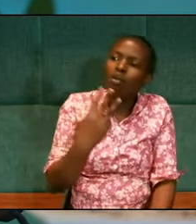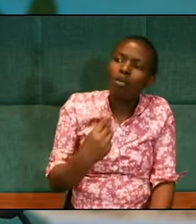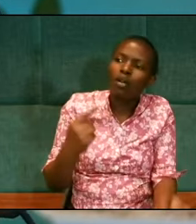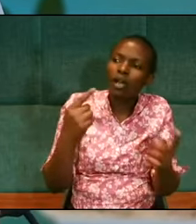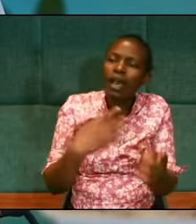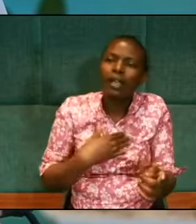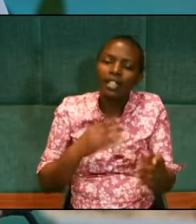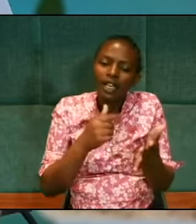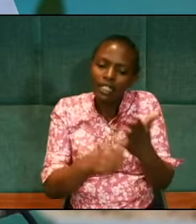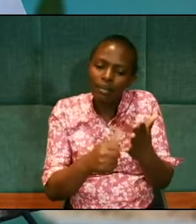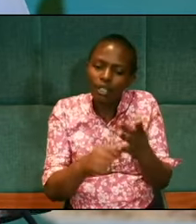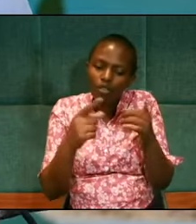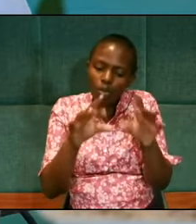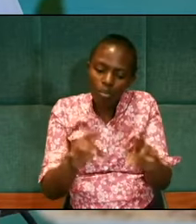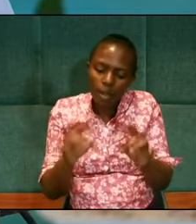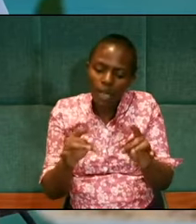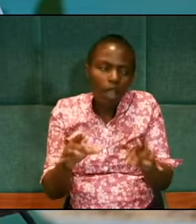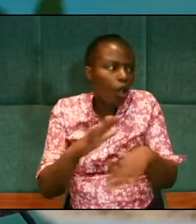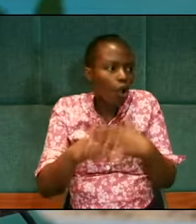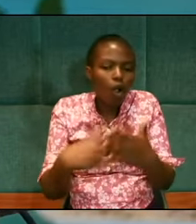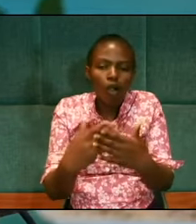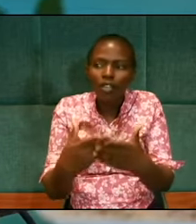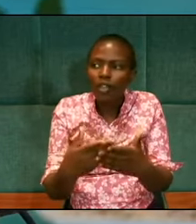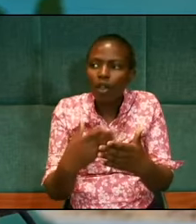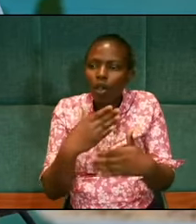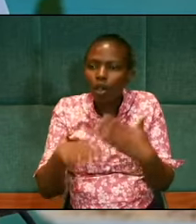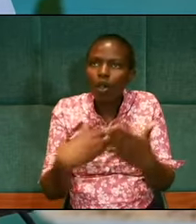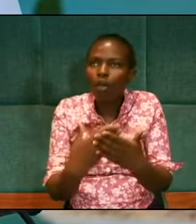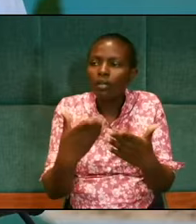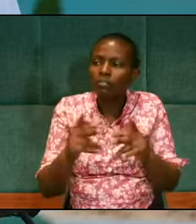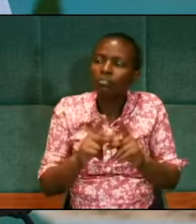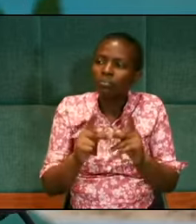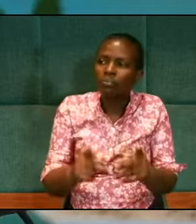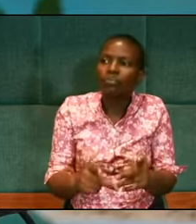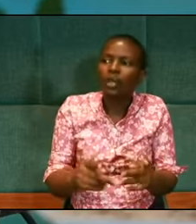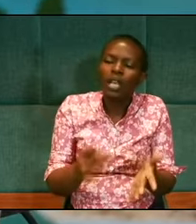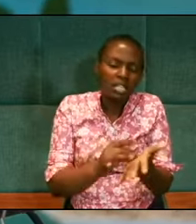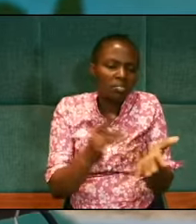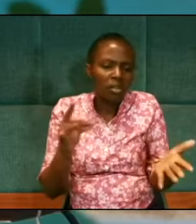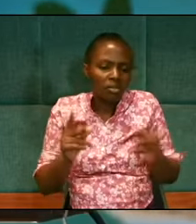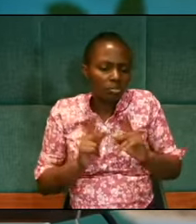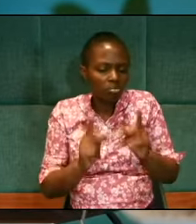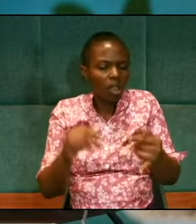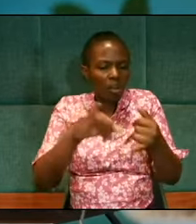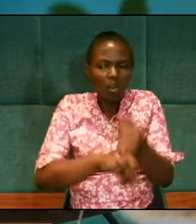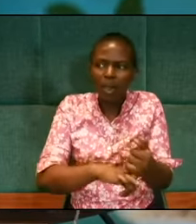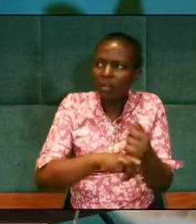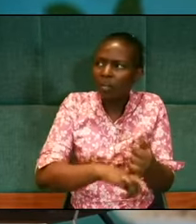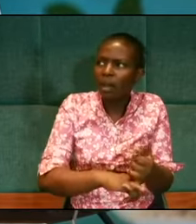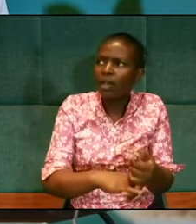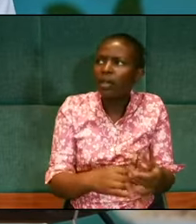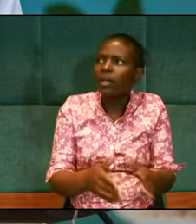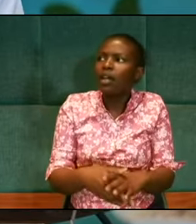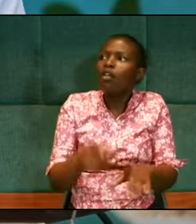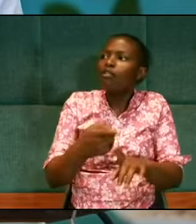a quote concerning don't marry from any spiritual locus. From the book, Counsels for the Church,